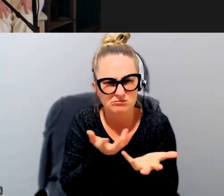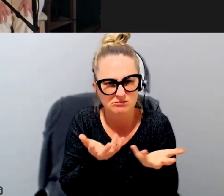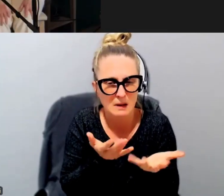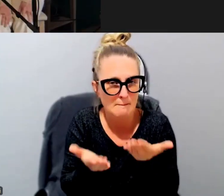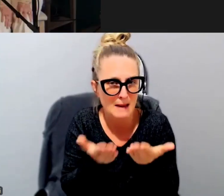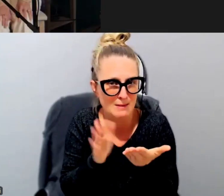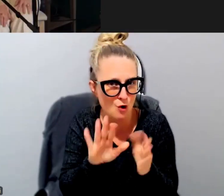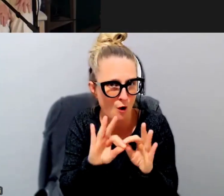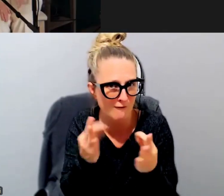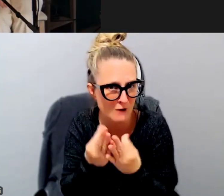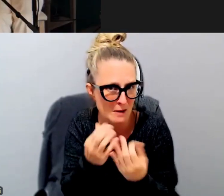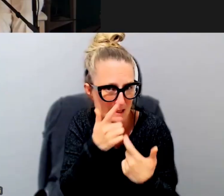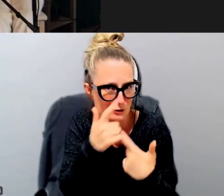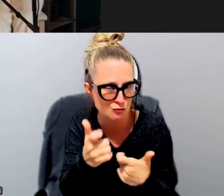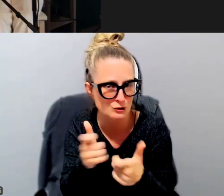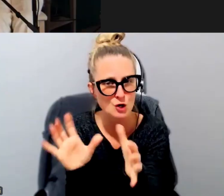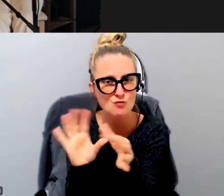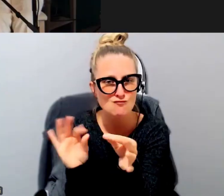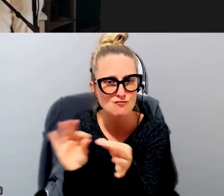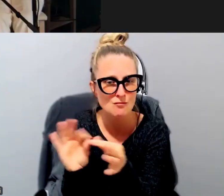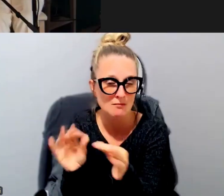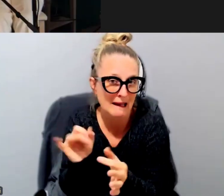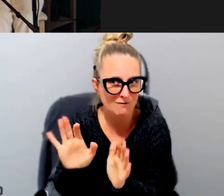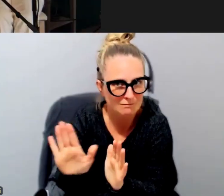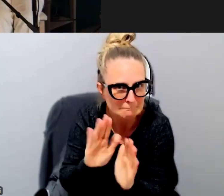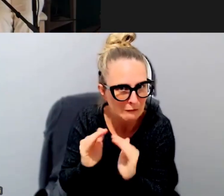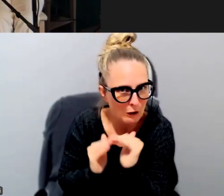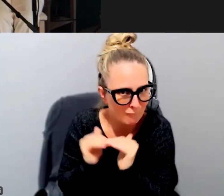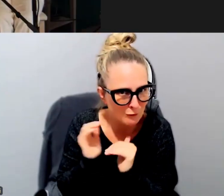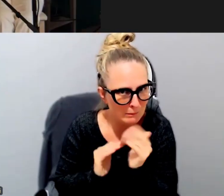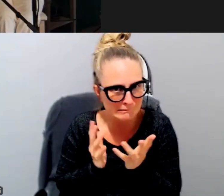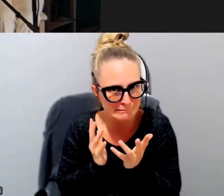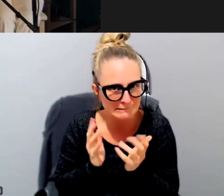would be interested in sharing if they're comfortable. But